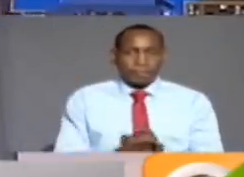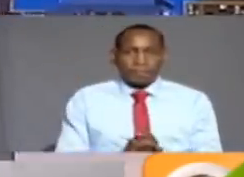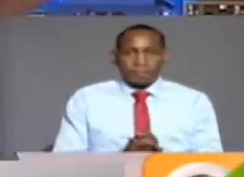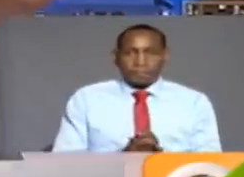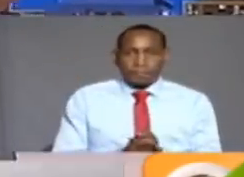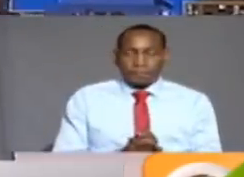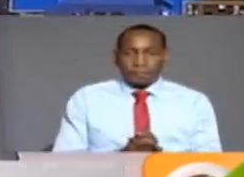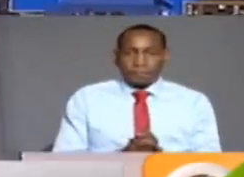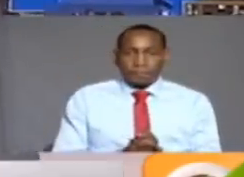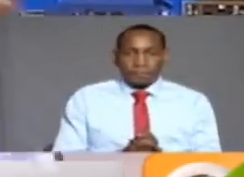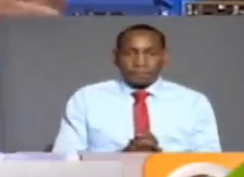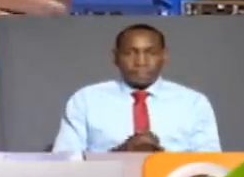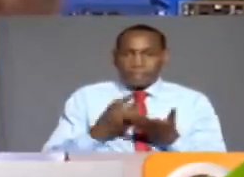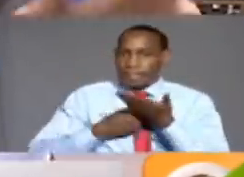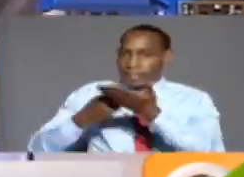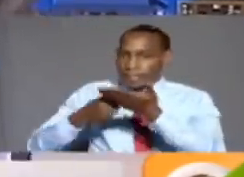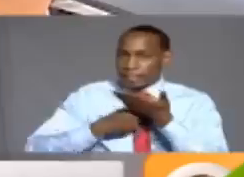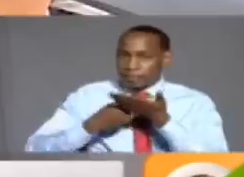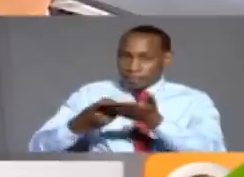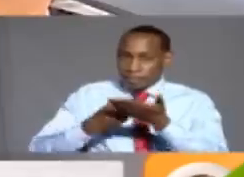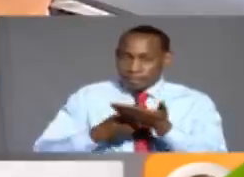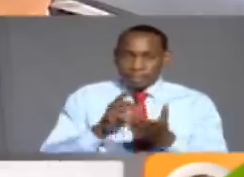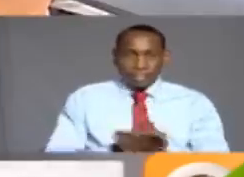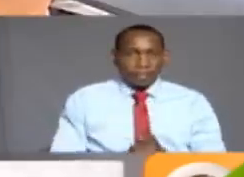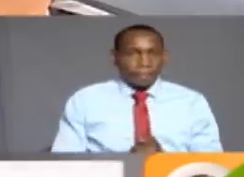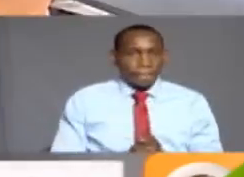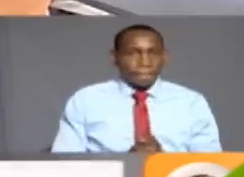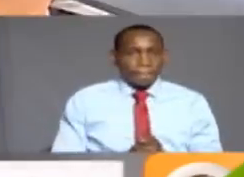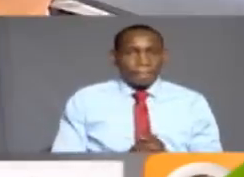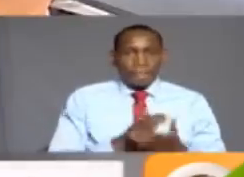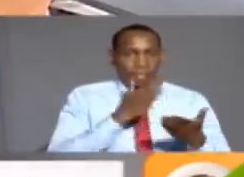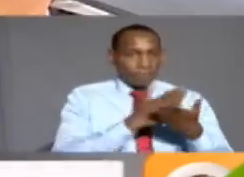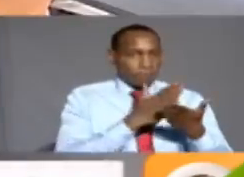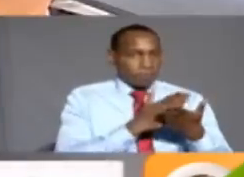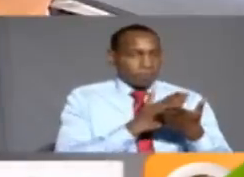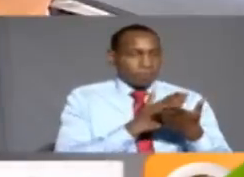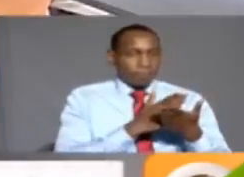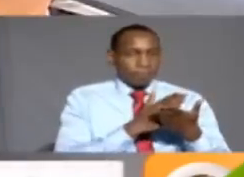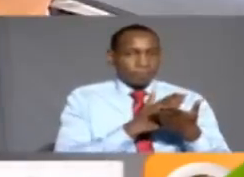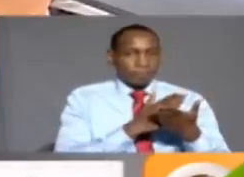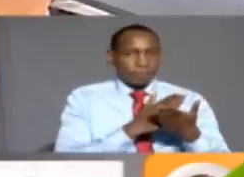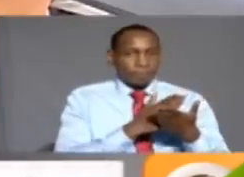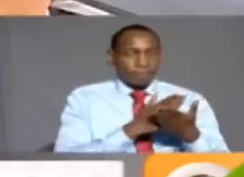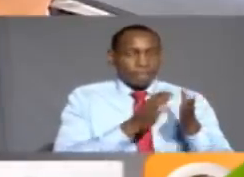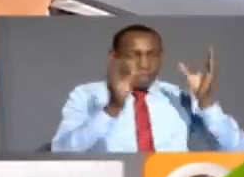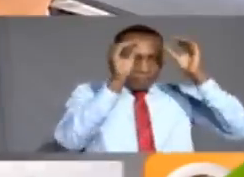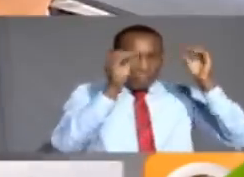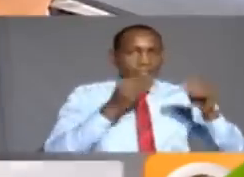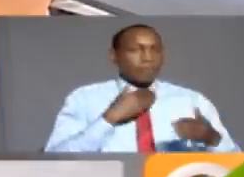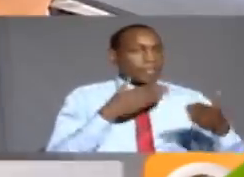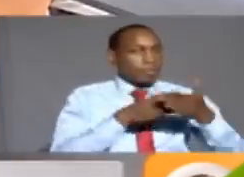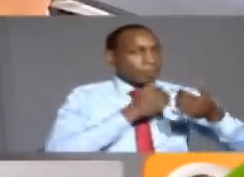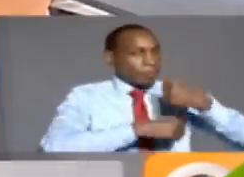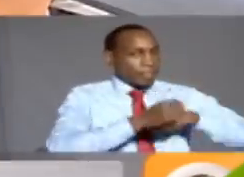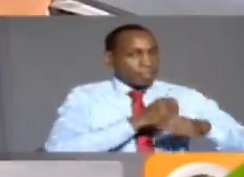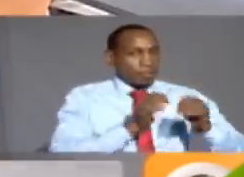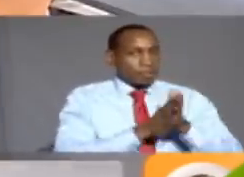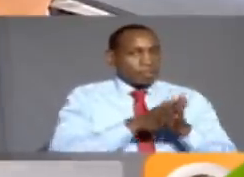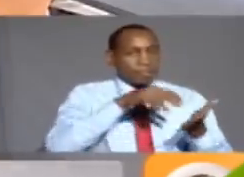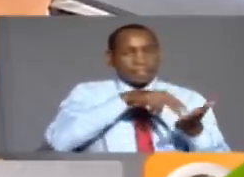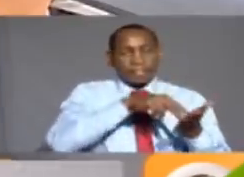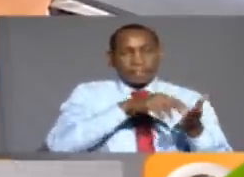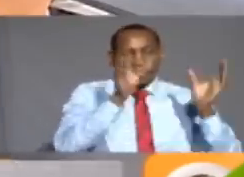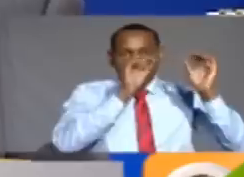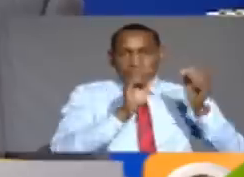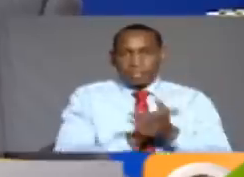ratio. And being a candidate. So definitely, you've also been doing what the president doesn't want you to do. Running for president, I will